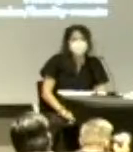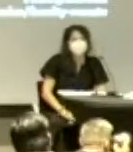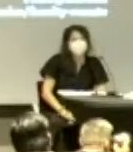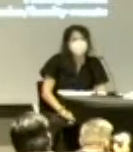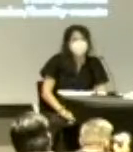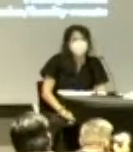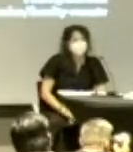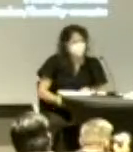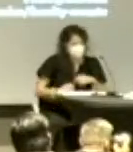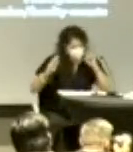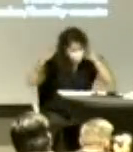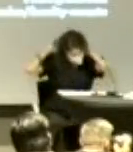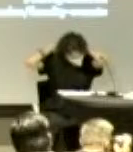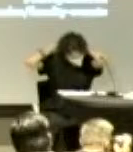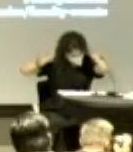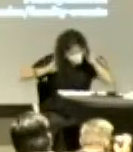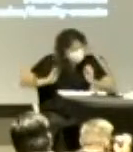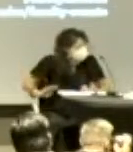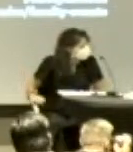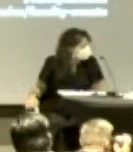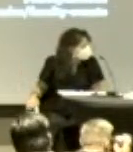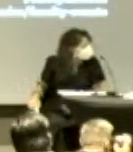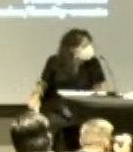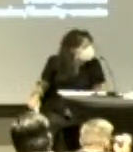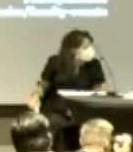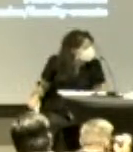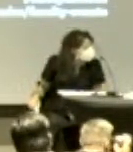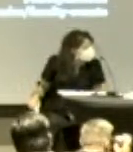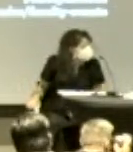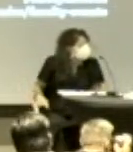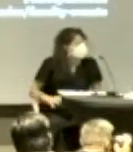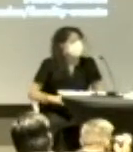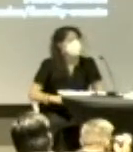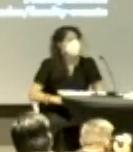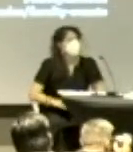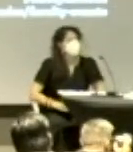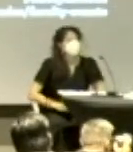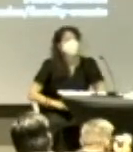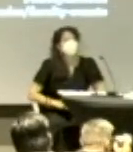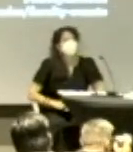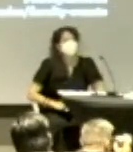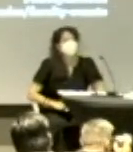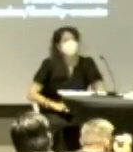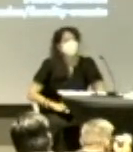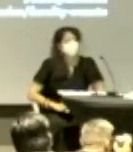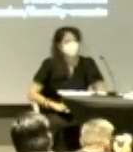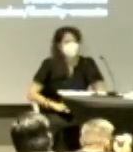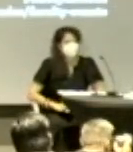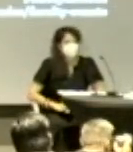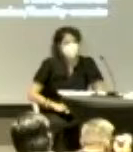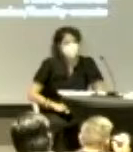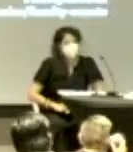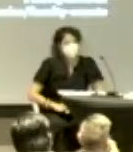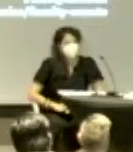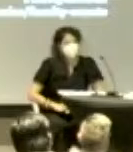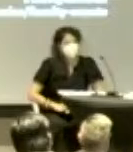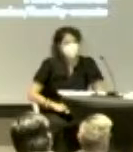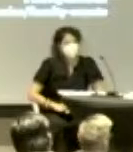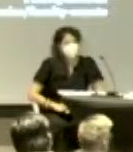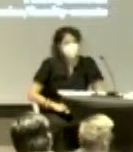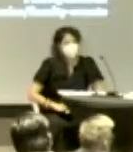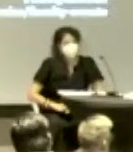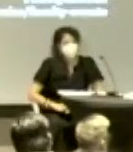run. And I come to realize that being part of that is important to disseminate information and